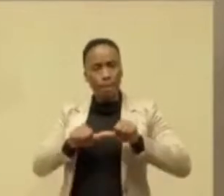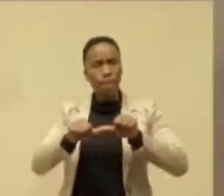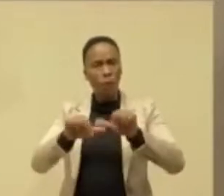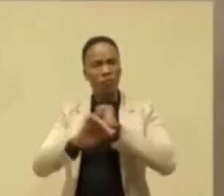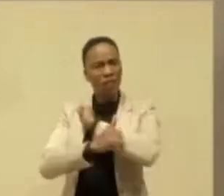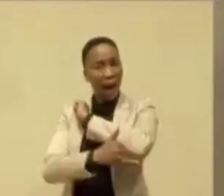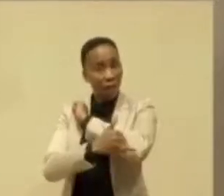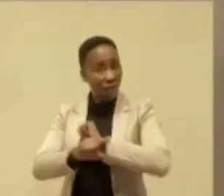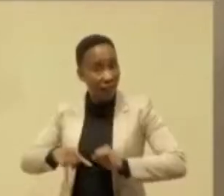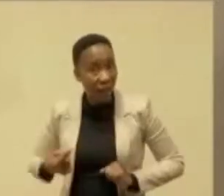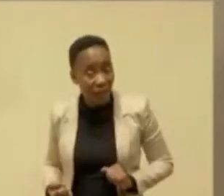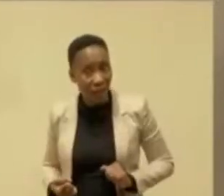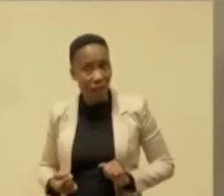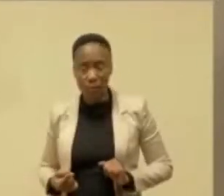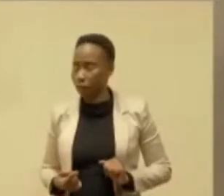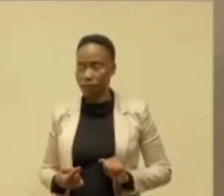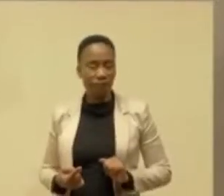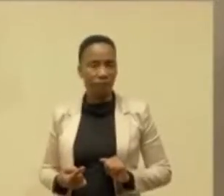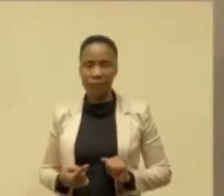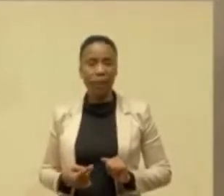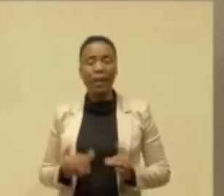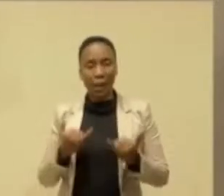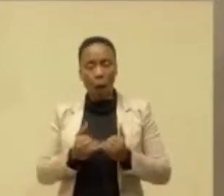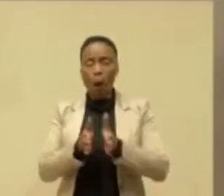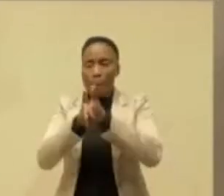so we are calling on all women